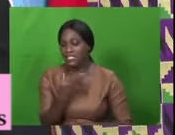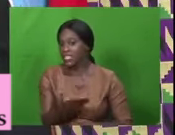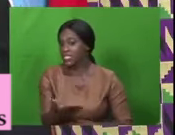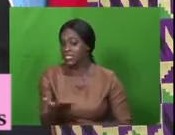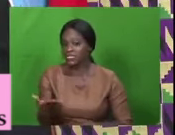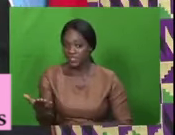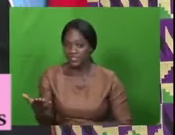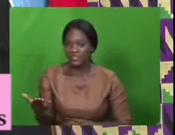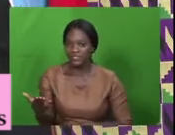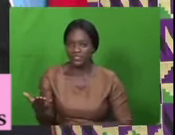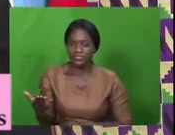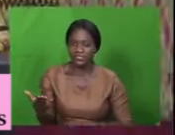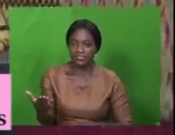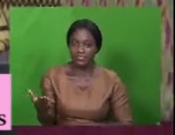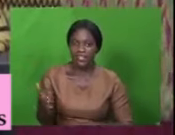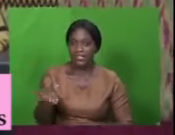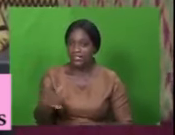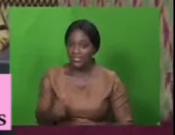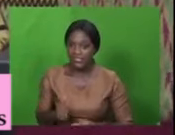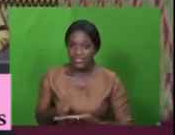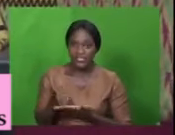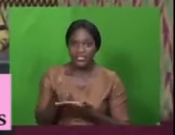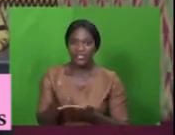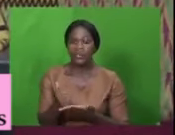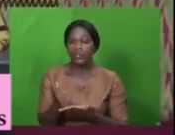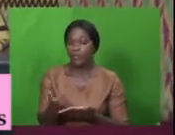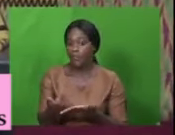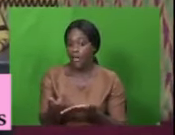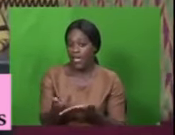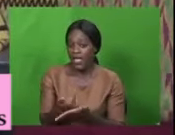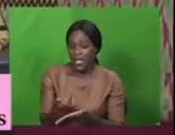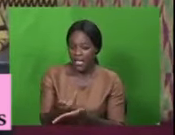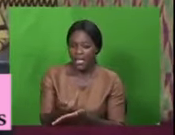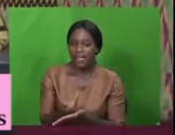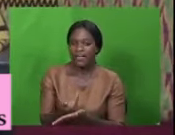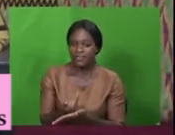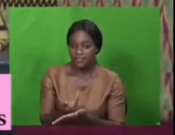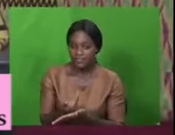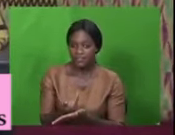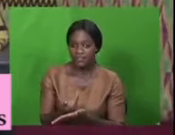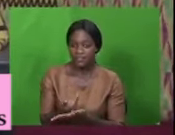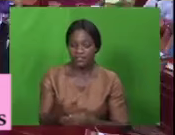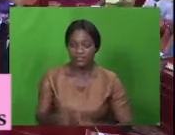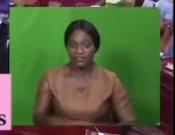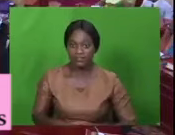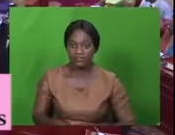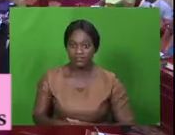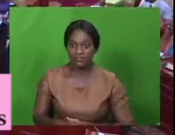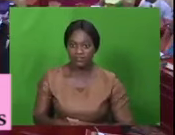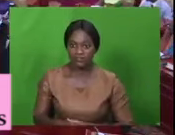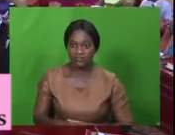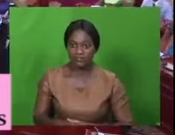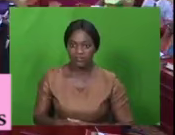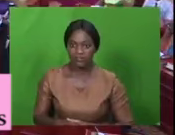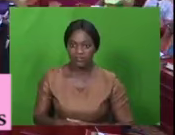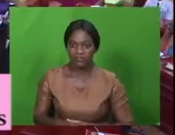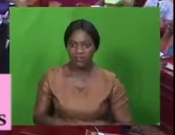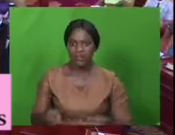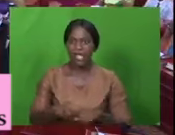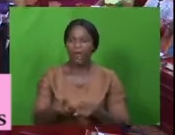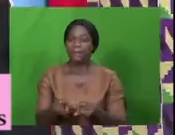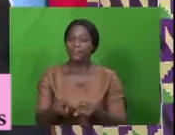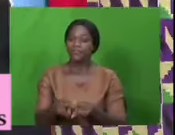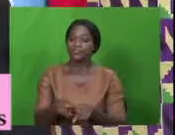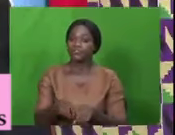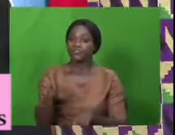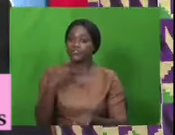that will be problematic for Ghanaian diplomats in their countries of origin. Nevertheless, Mr. Speaker,